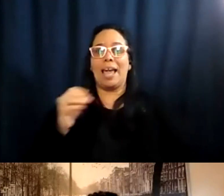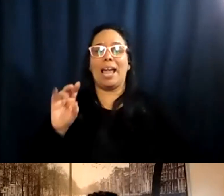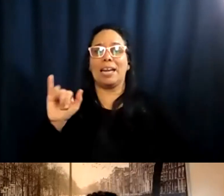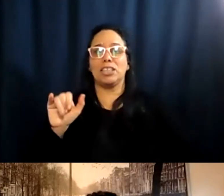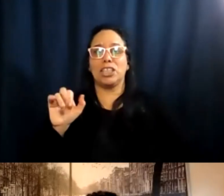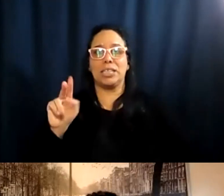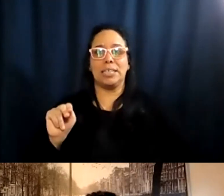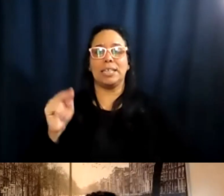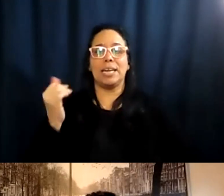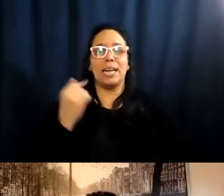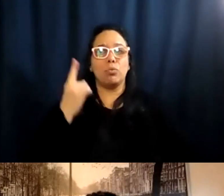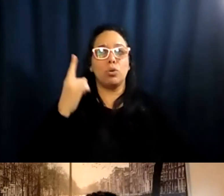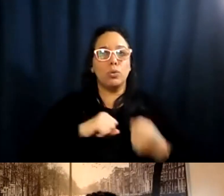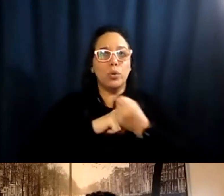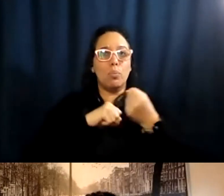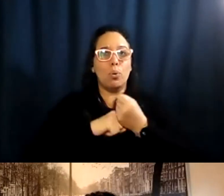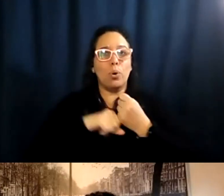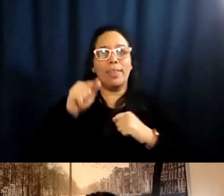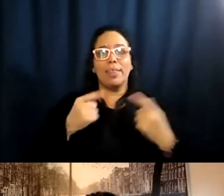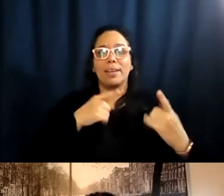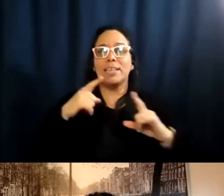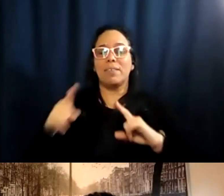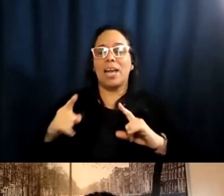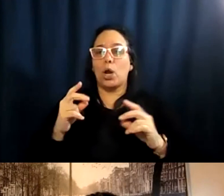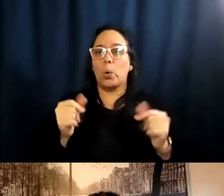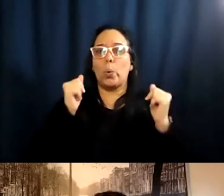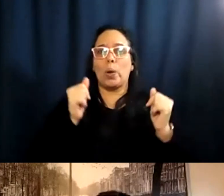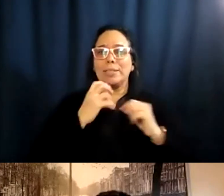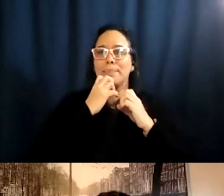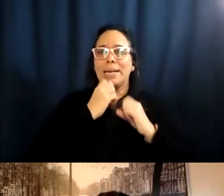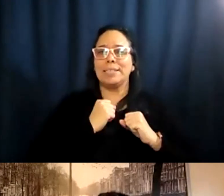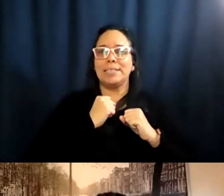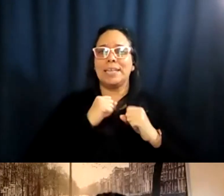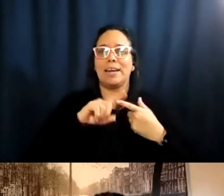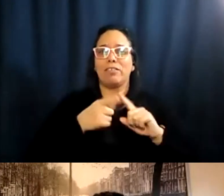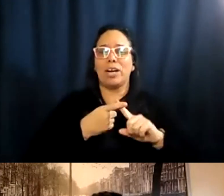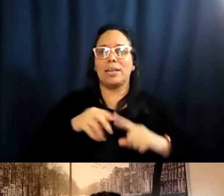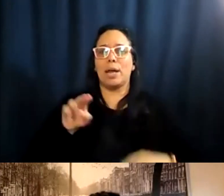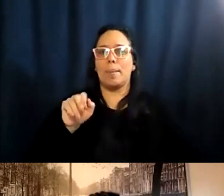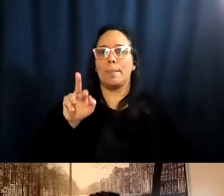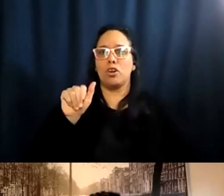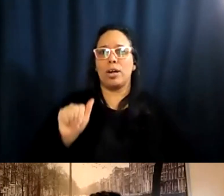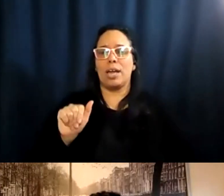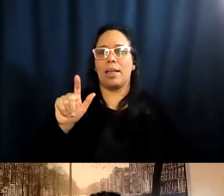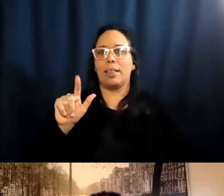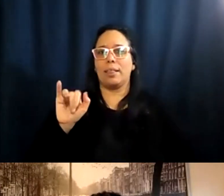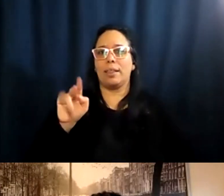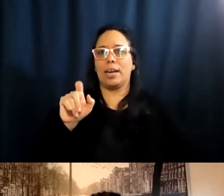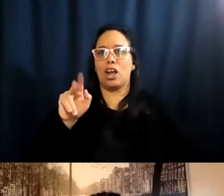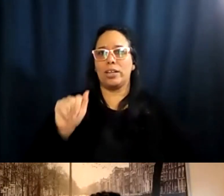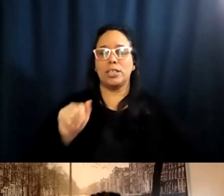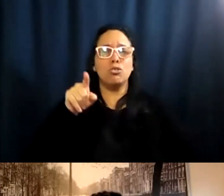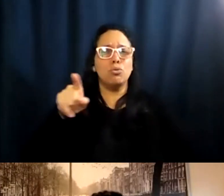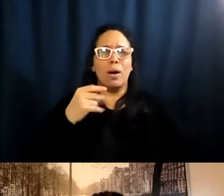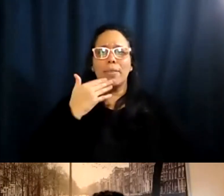supporting this event. I also want to give a quick shout out to my dear friend and mentor, Maria Linares. You are the best and I love